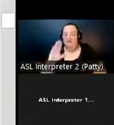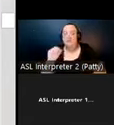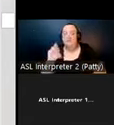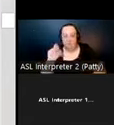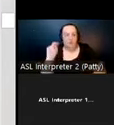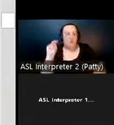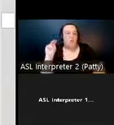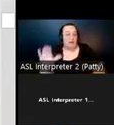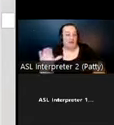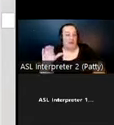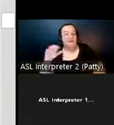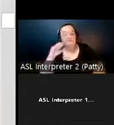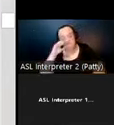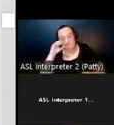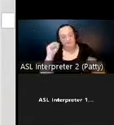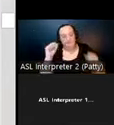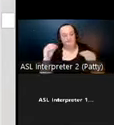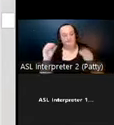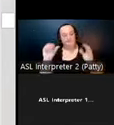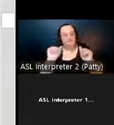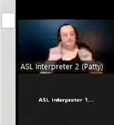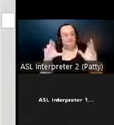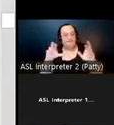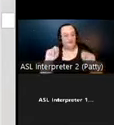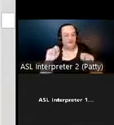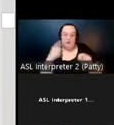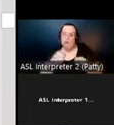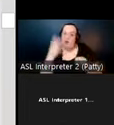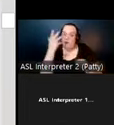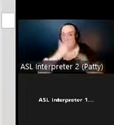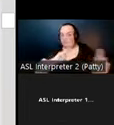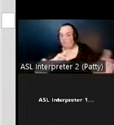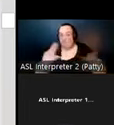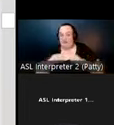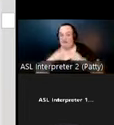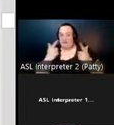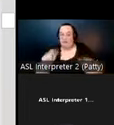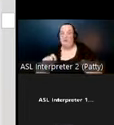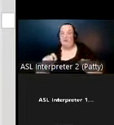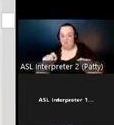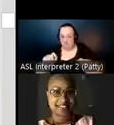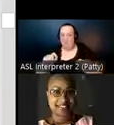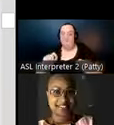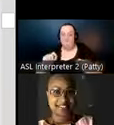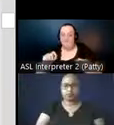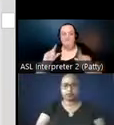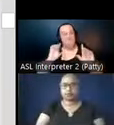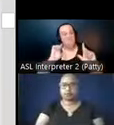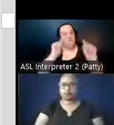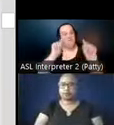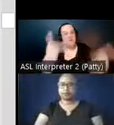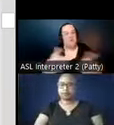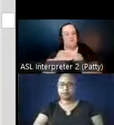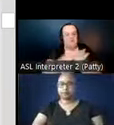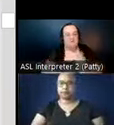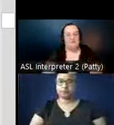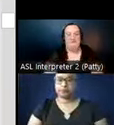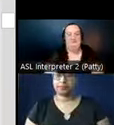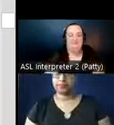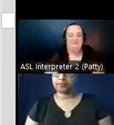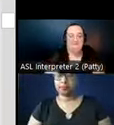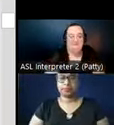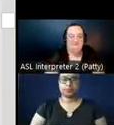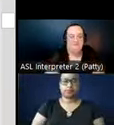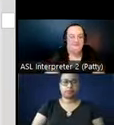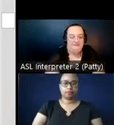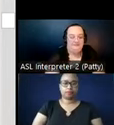Carolina. So Aaron, you look all set to go. Take it away. Can